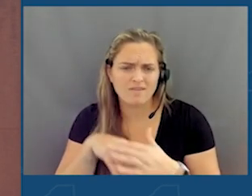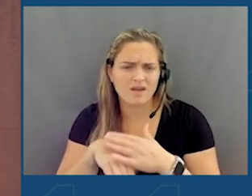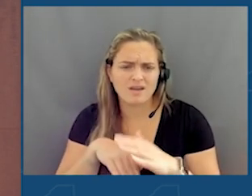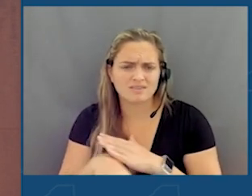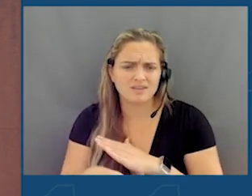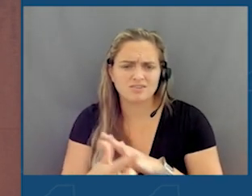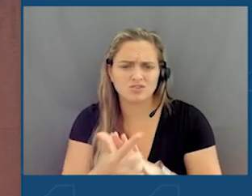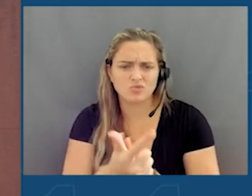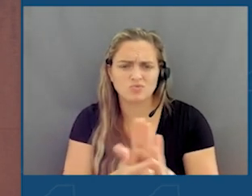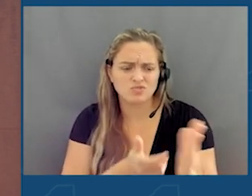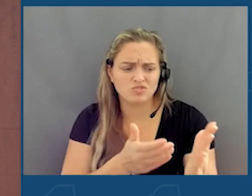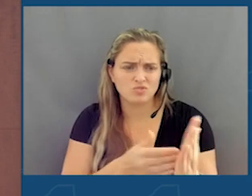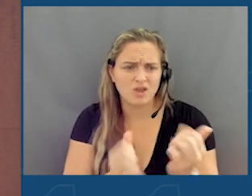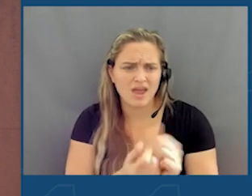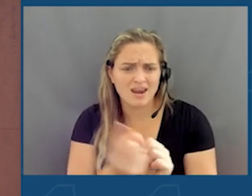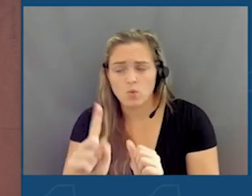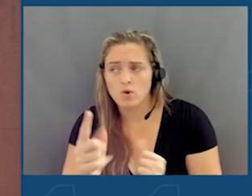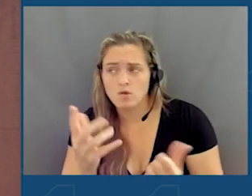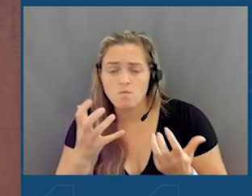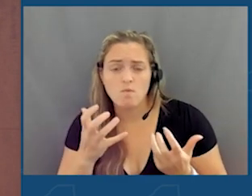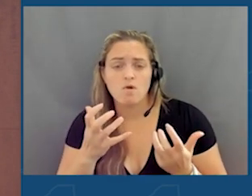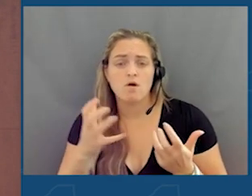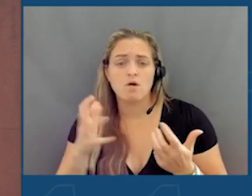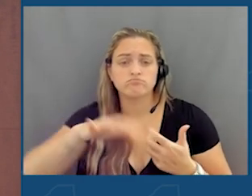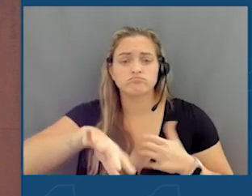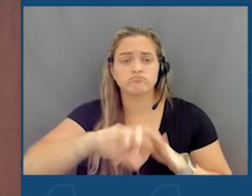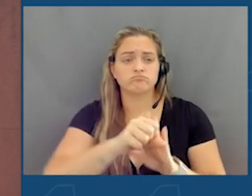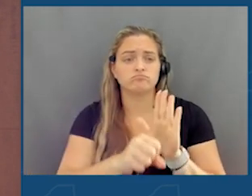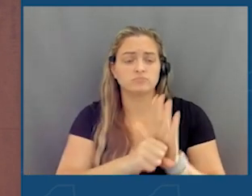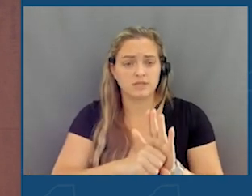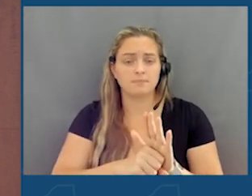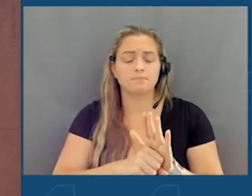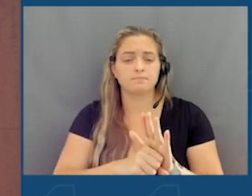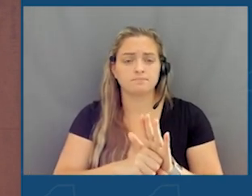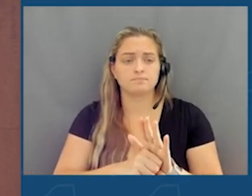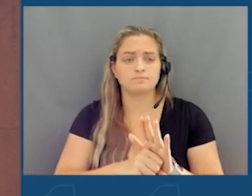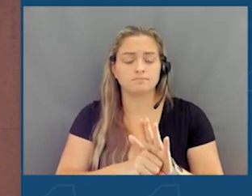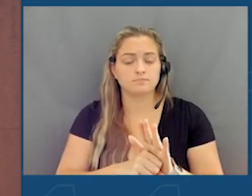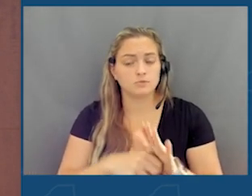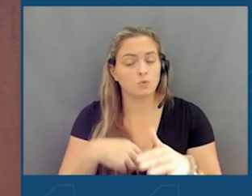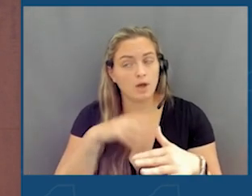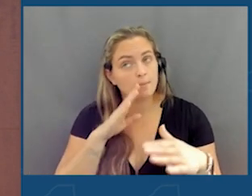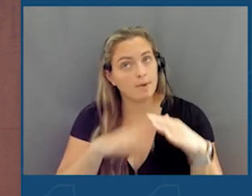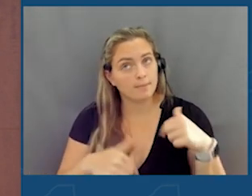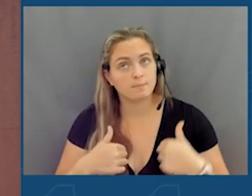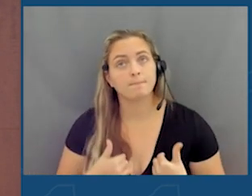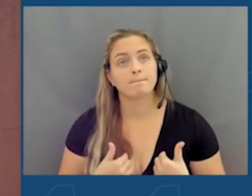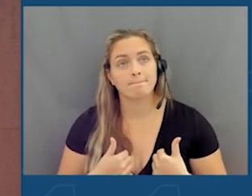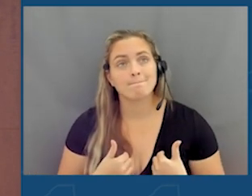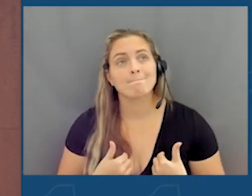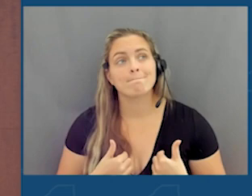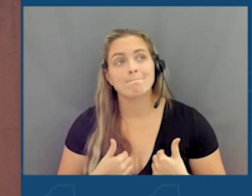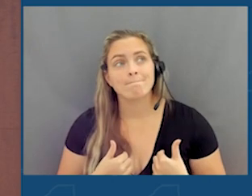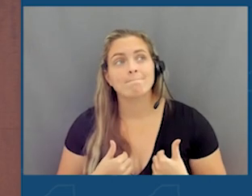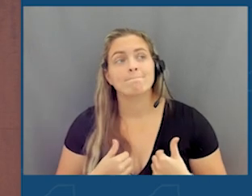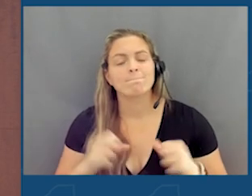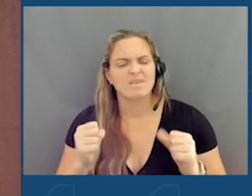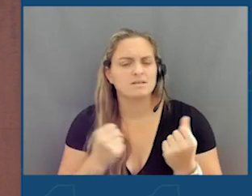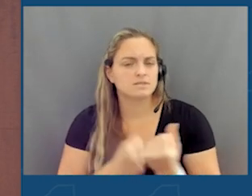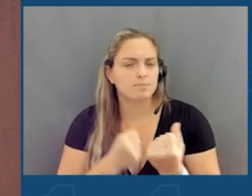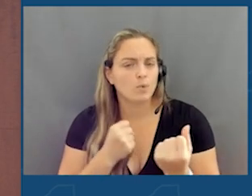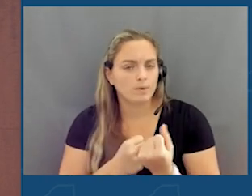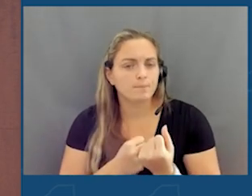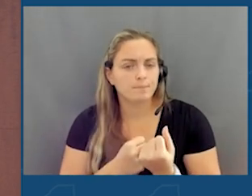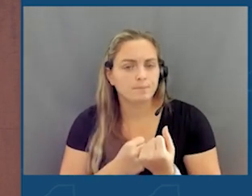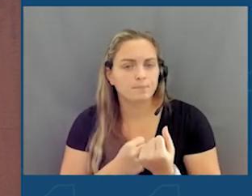lawsuits anywhere they want around the state. And so I am humbled to be able to support that. So thank